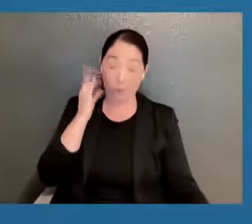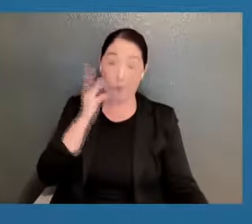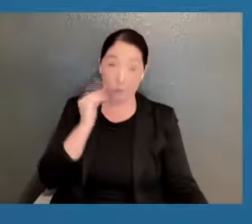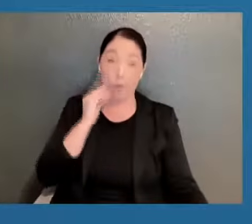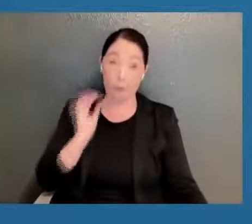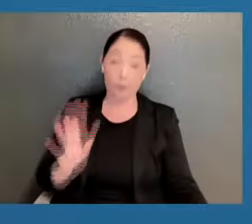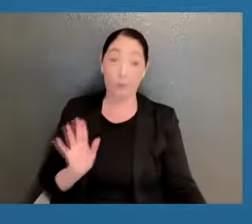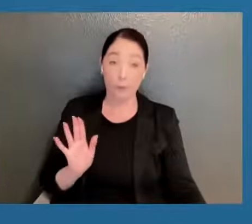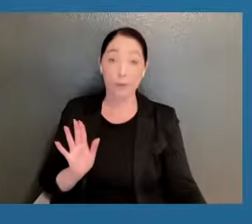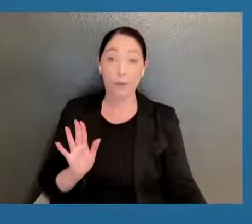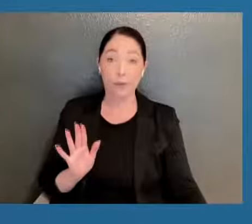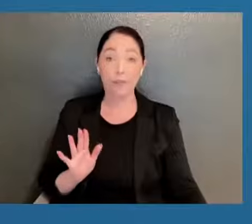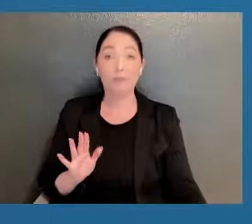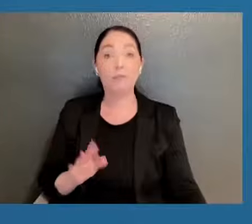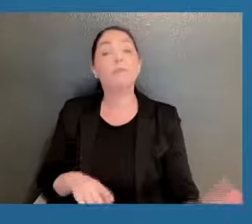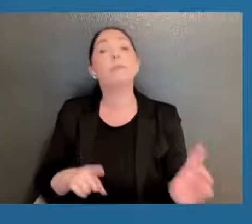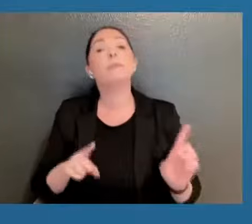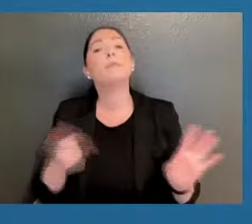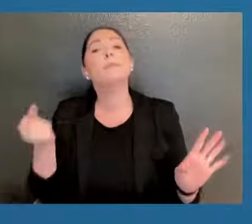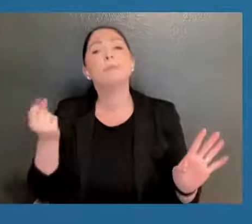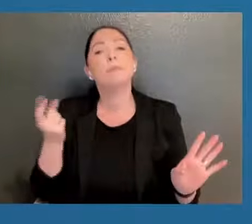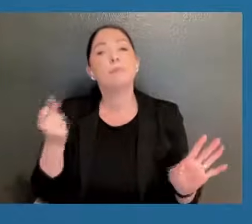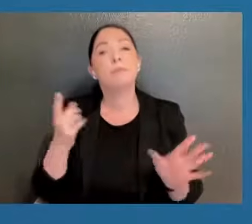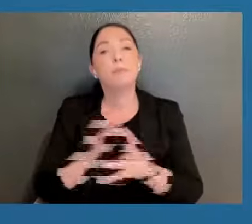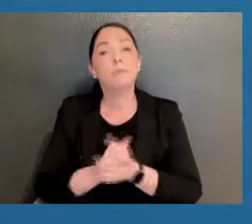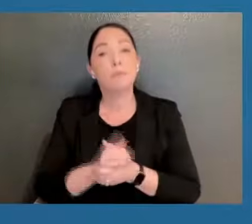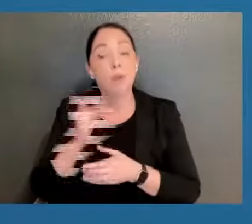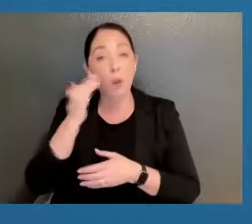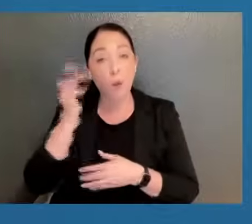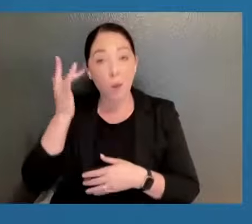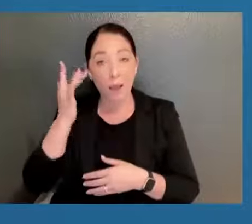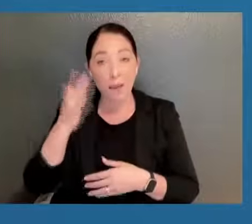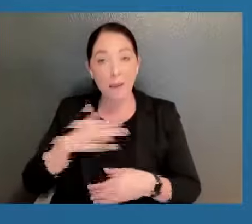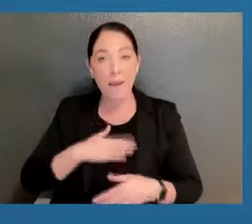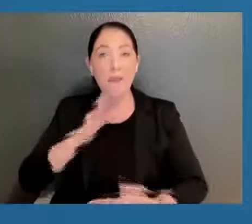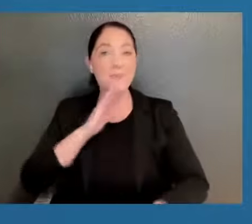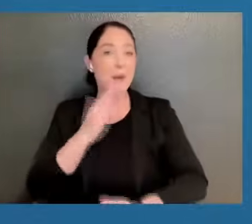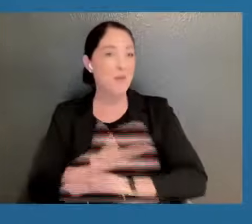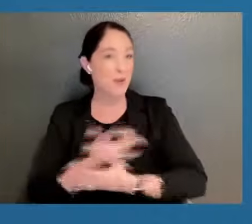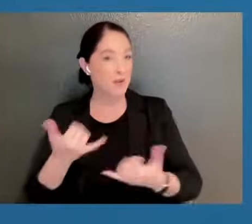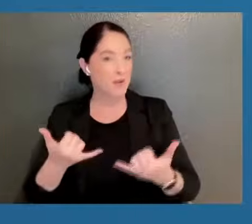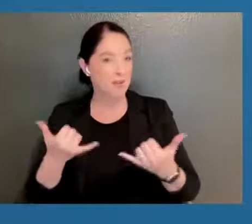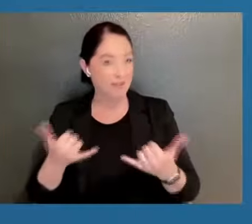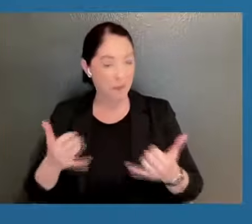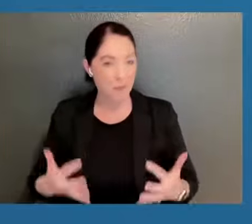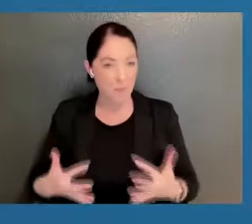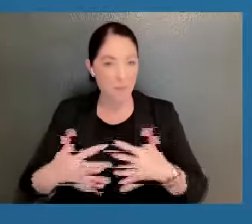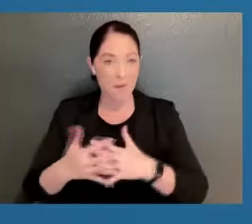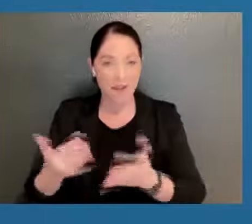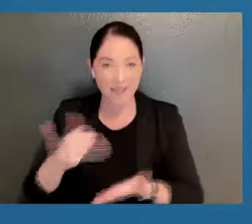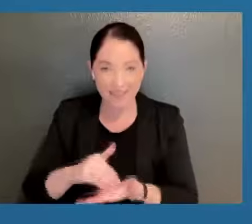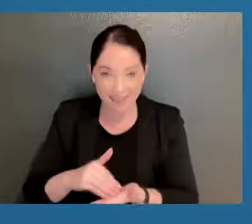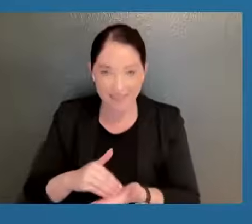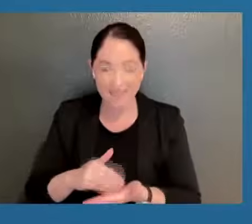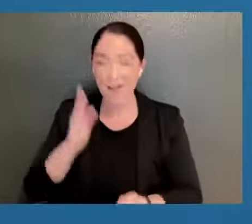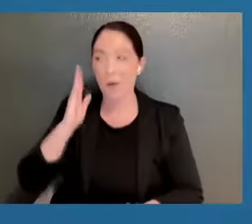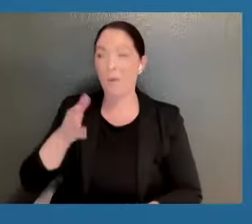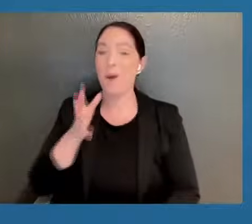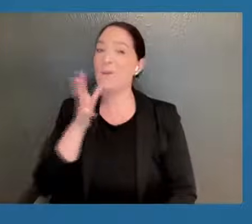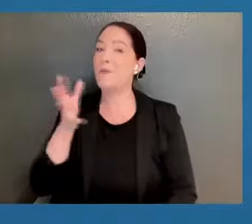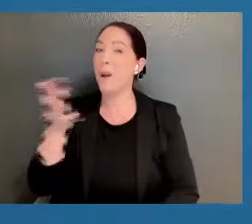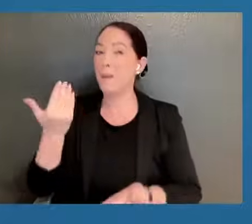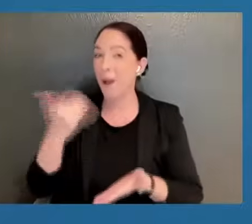also I know because my daughter's expecting a baby, and I'm very excited to be a grandma again, and I just did her